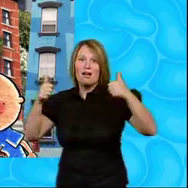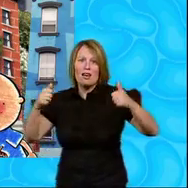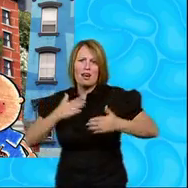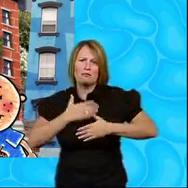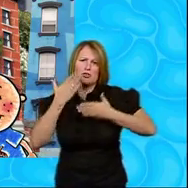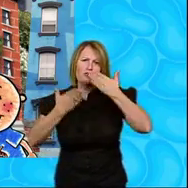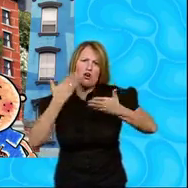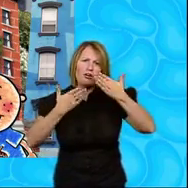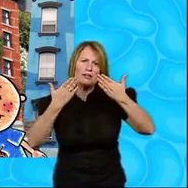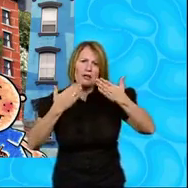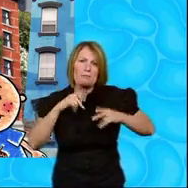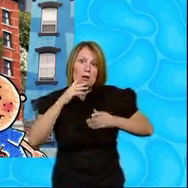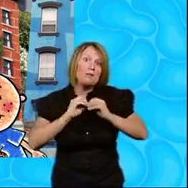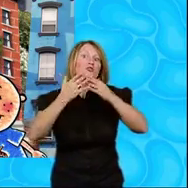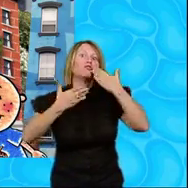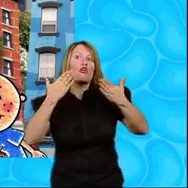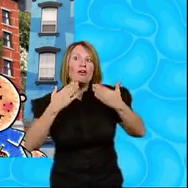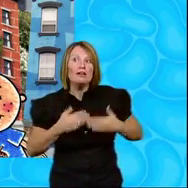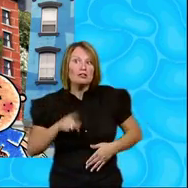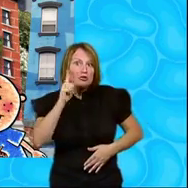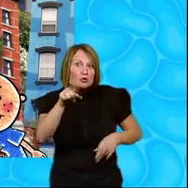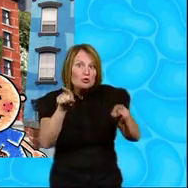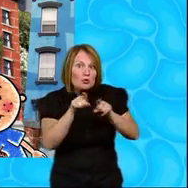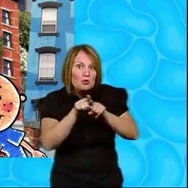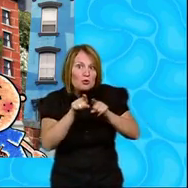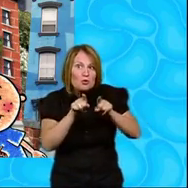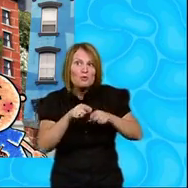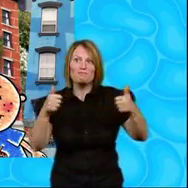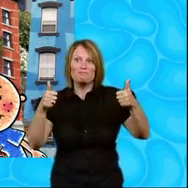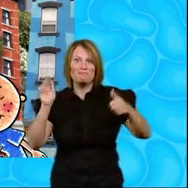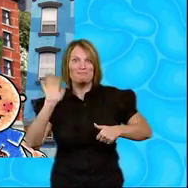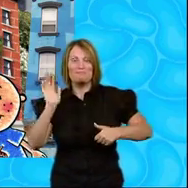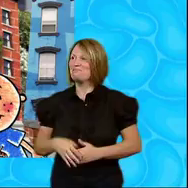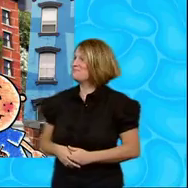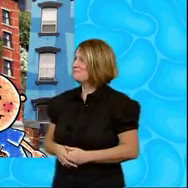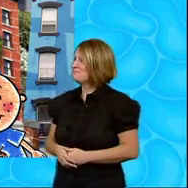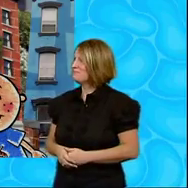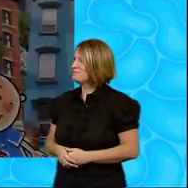Making up stories. I bet you can make up a story too.